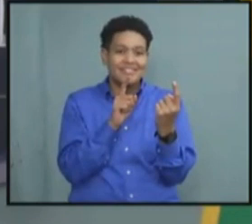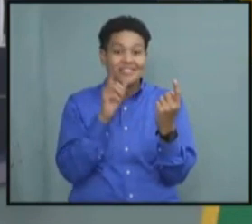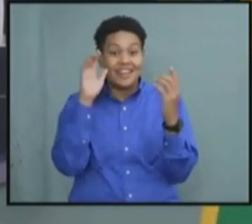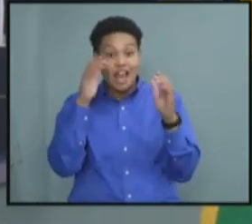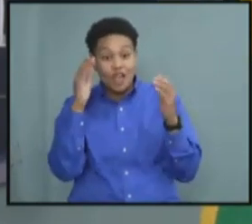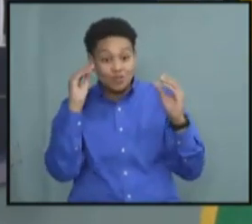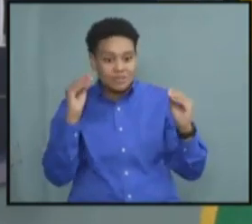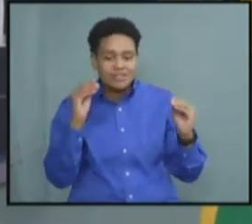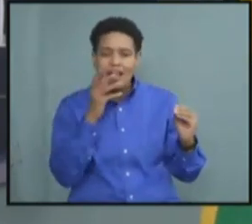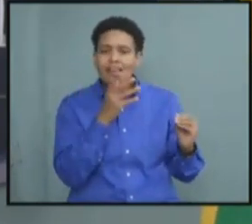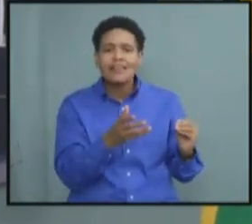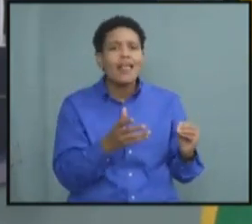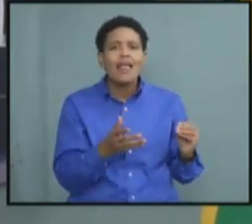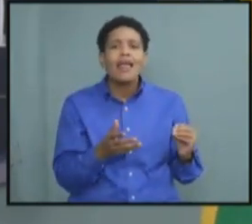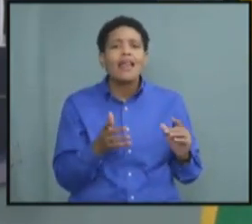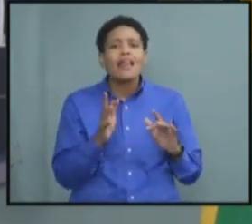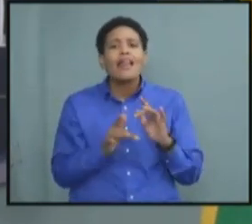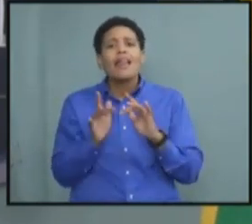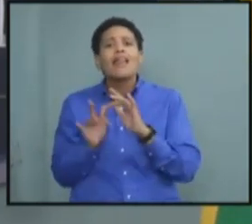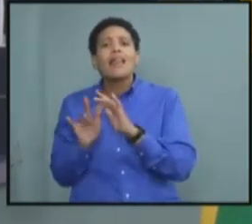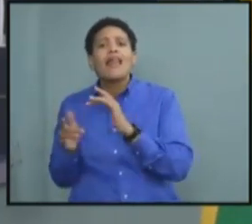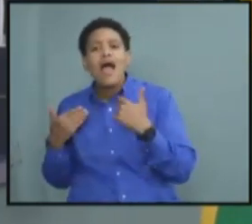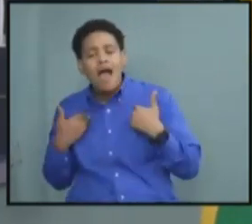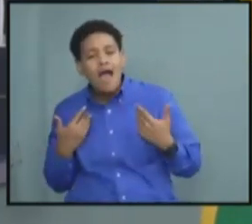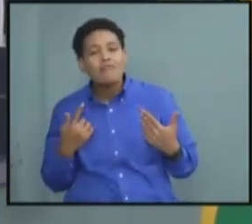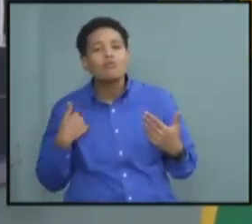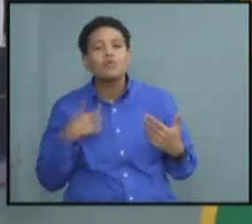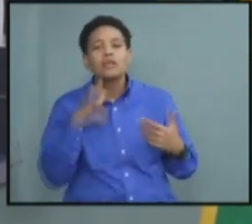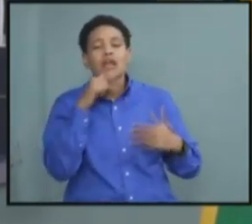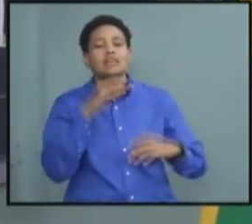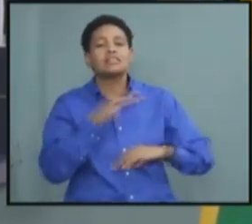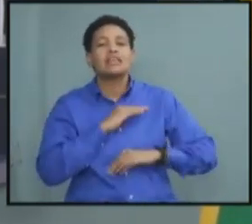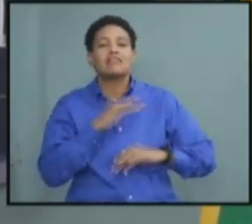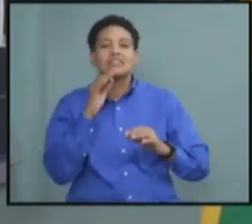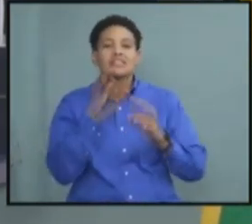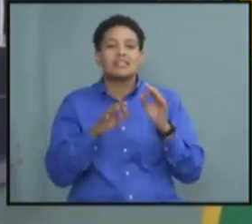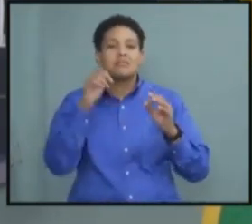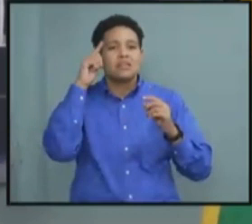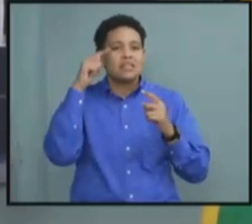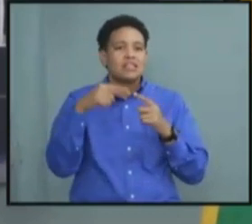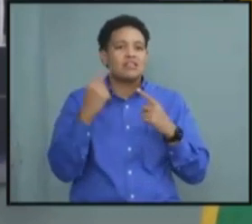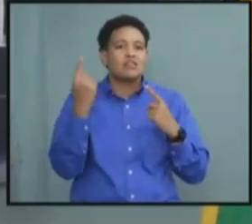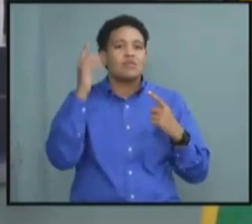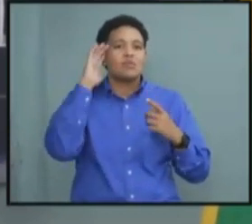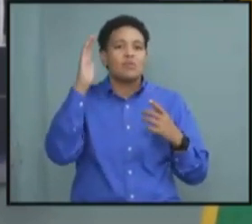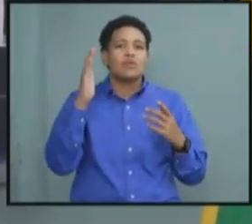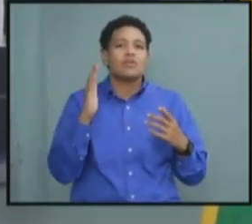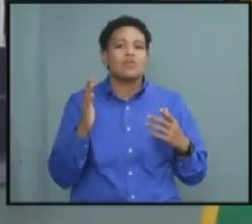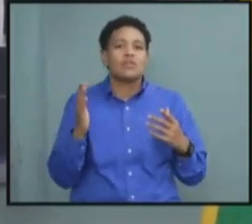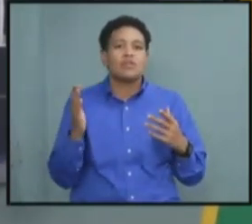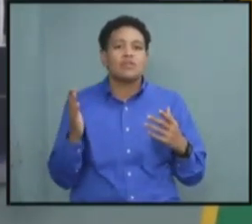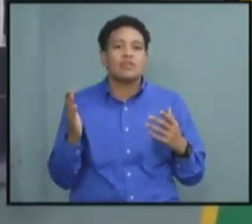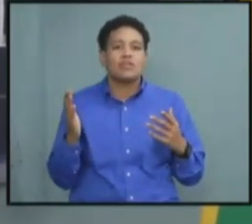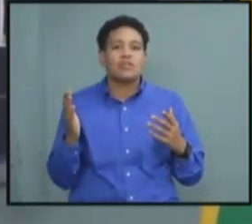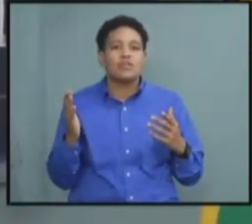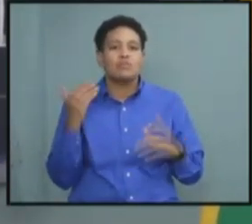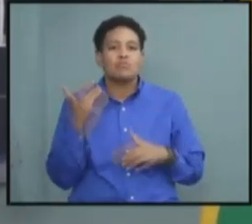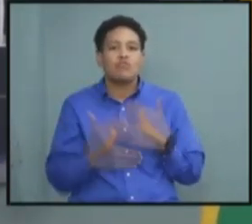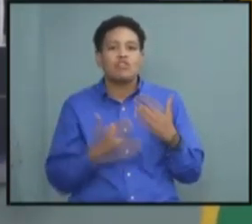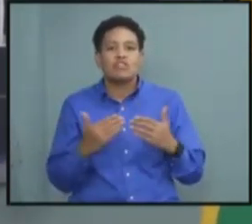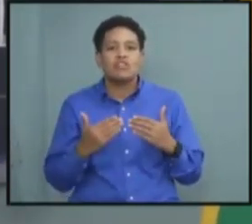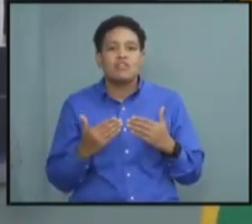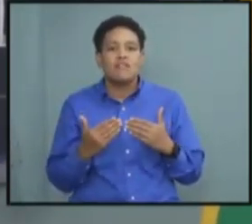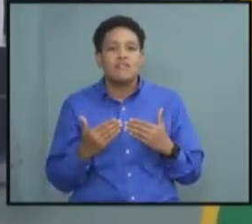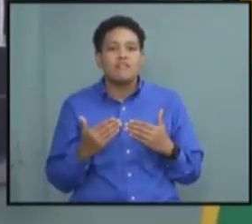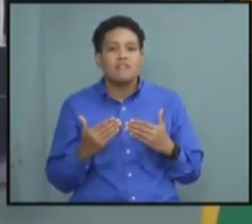We were not satisfied that simply to disagree would carry the whole process further or